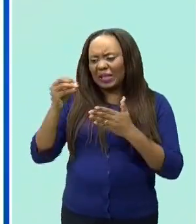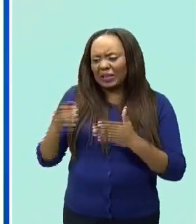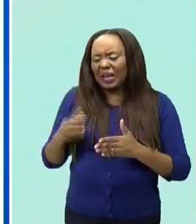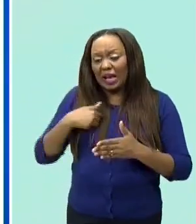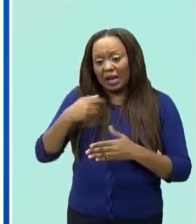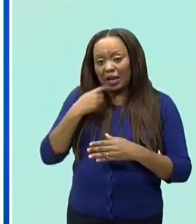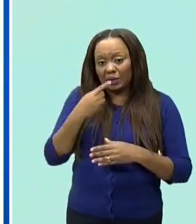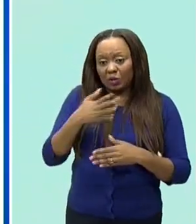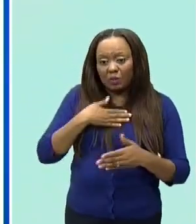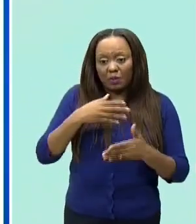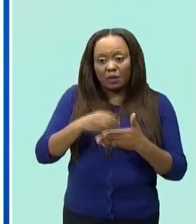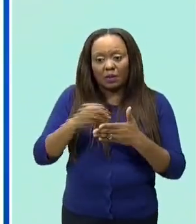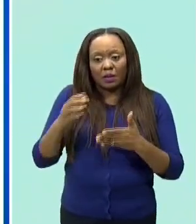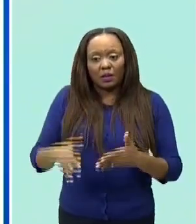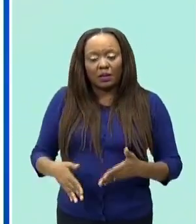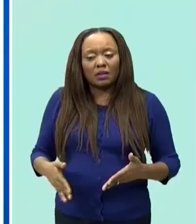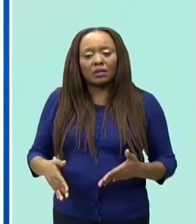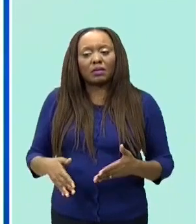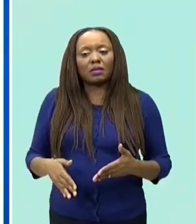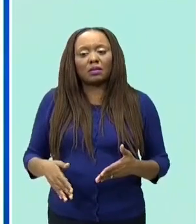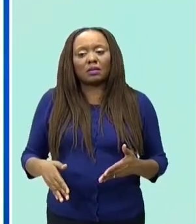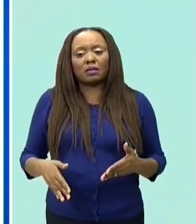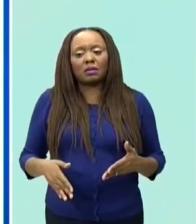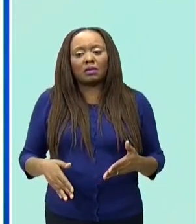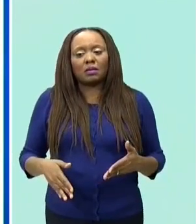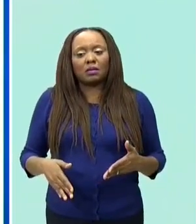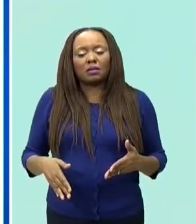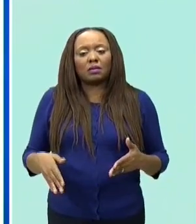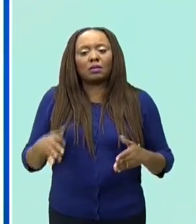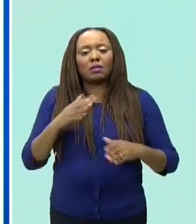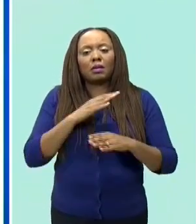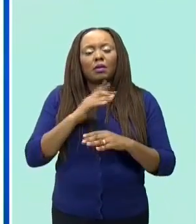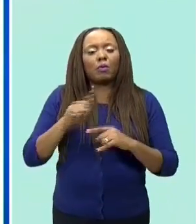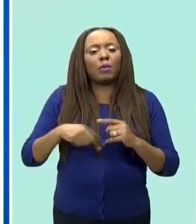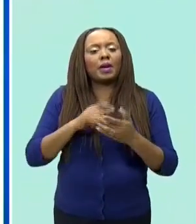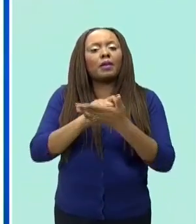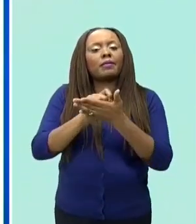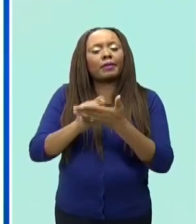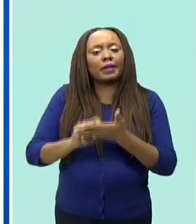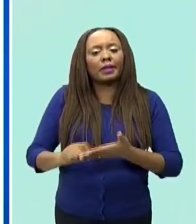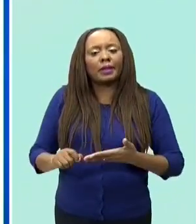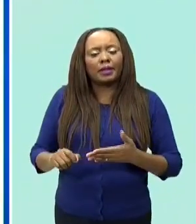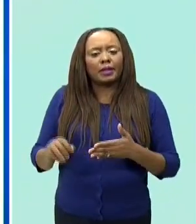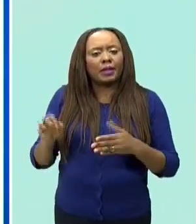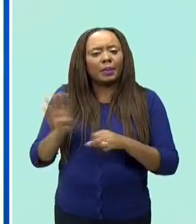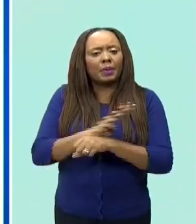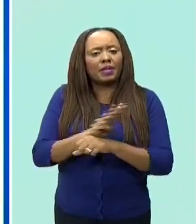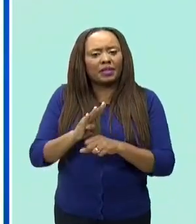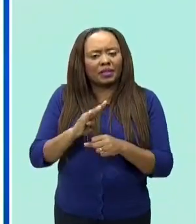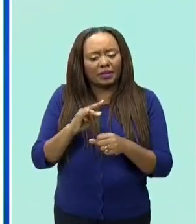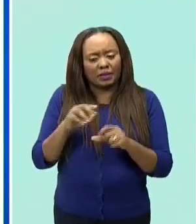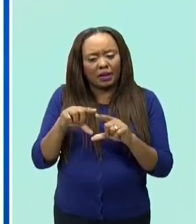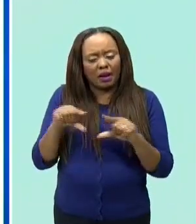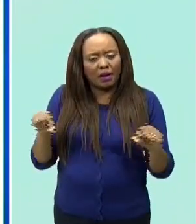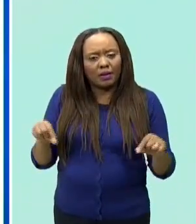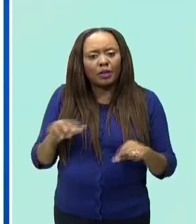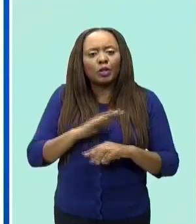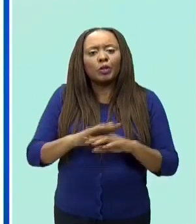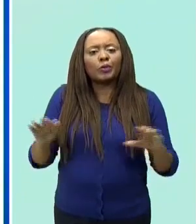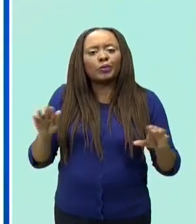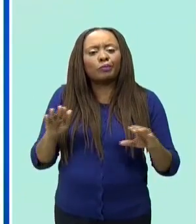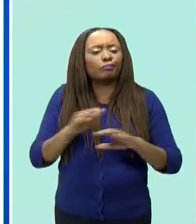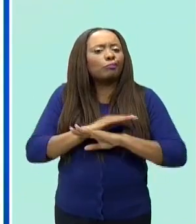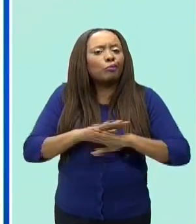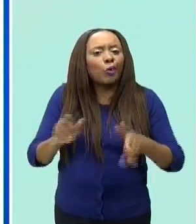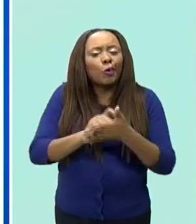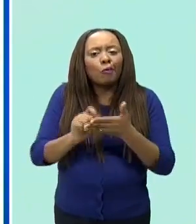put CH. Nobody gonna know what that means. If you're doing a business card or a letterhead, put Christchurch,